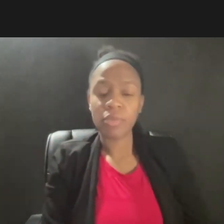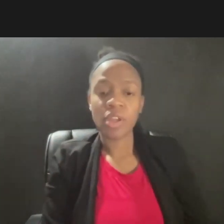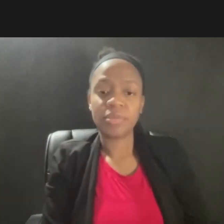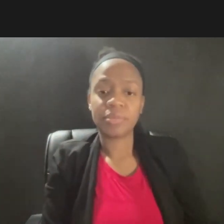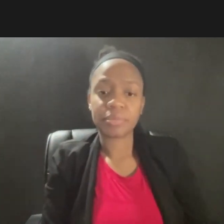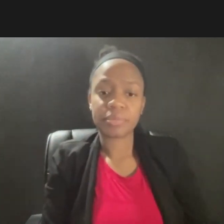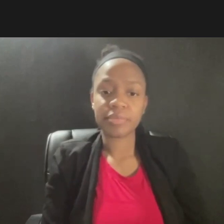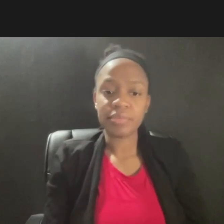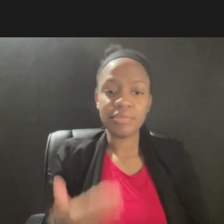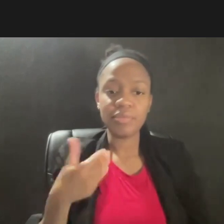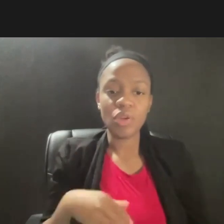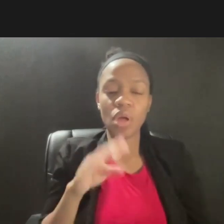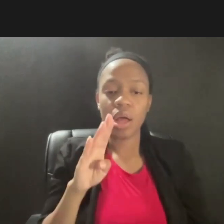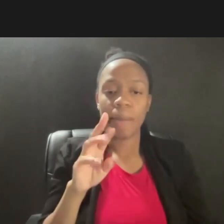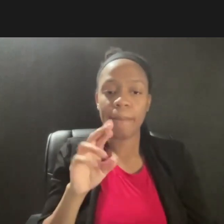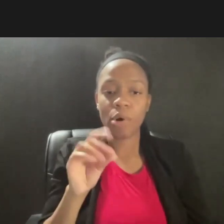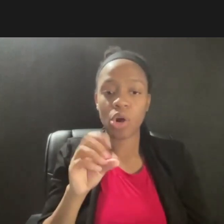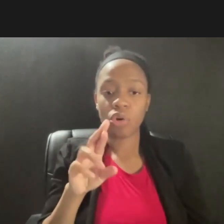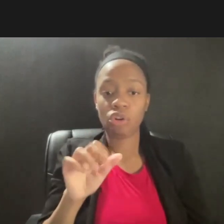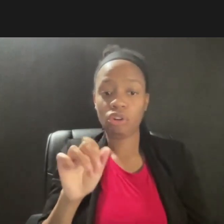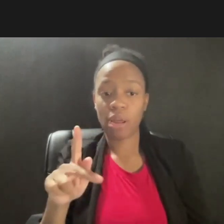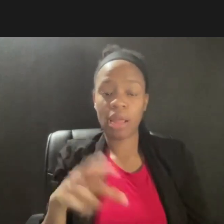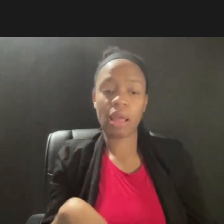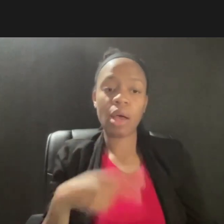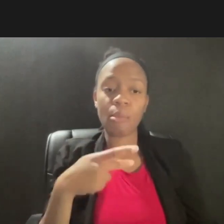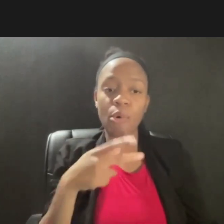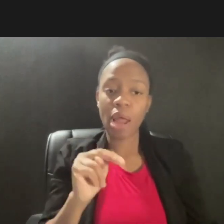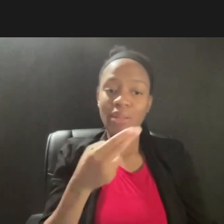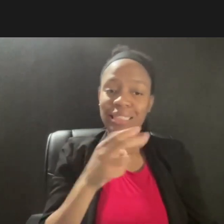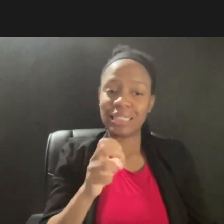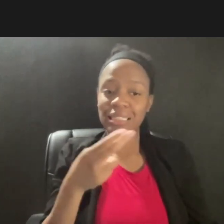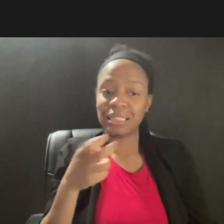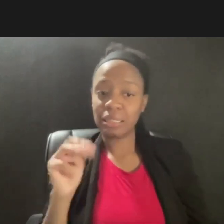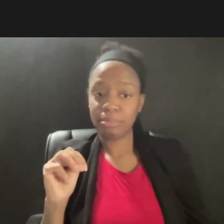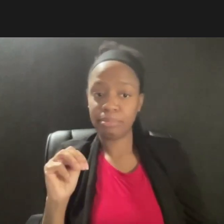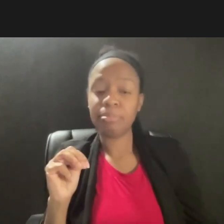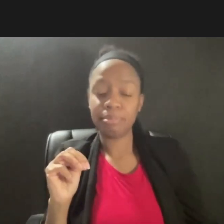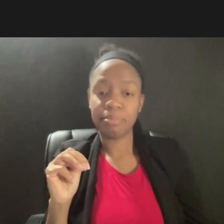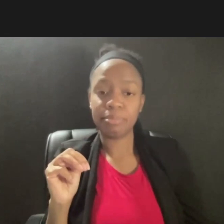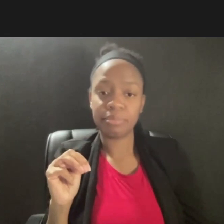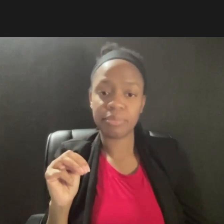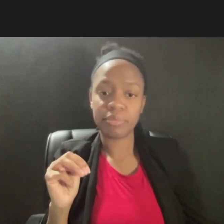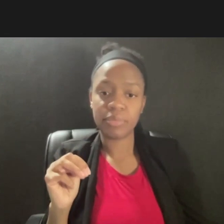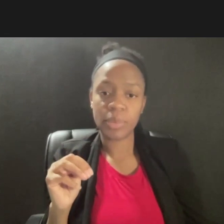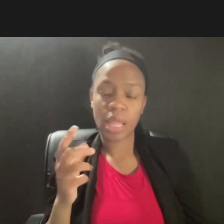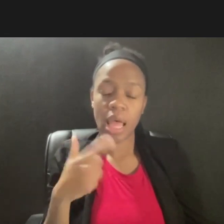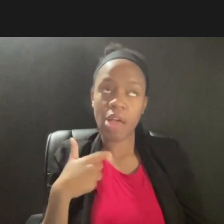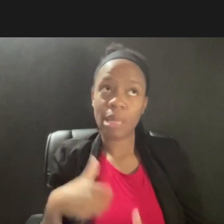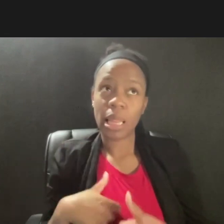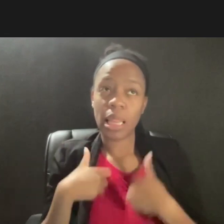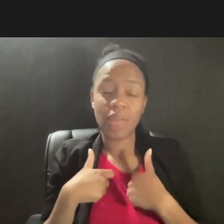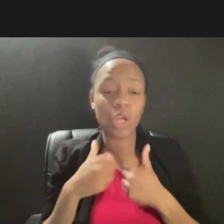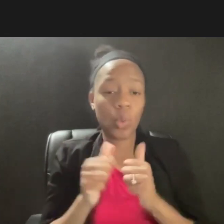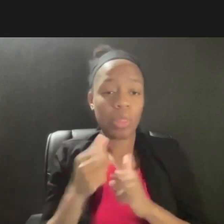Again, my name is Broderick Disrow, and my pronouns are he, him. Um, I have been living with HIV